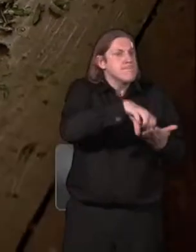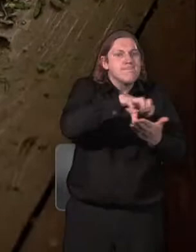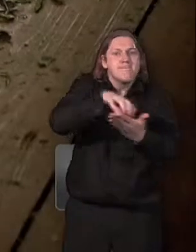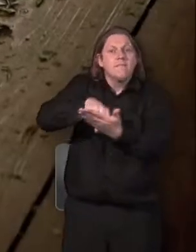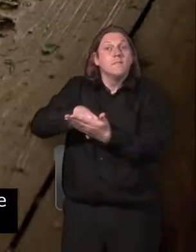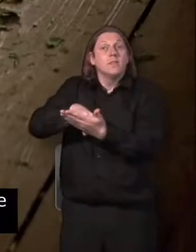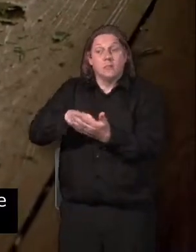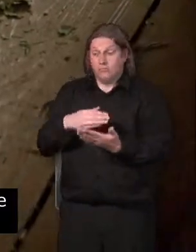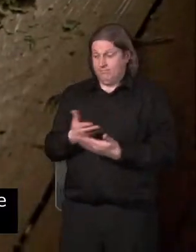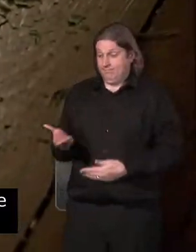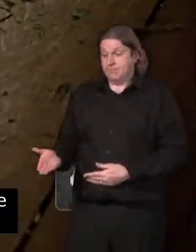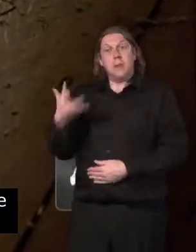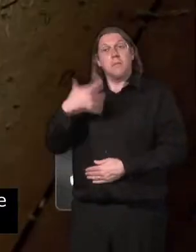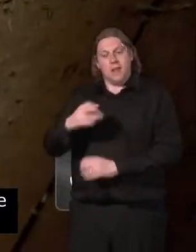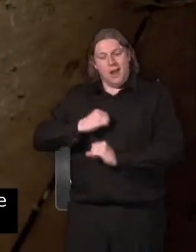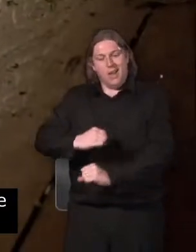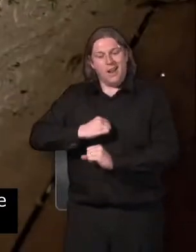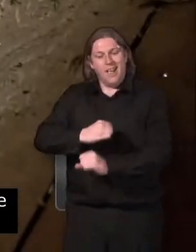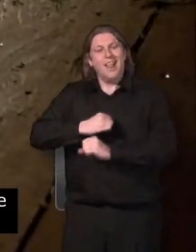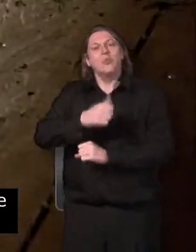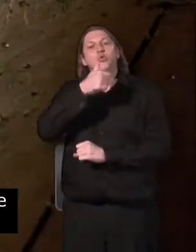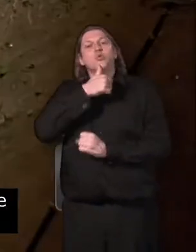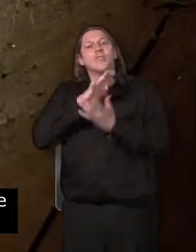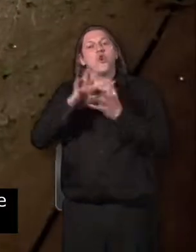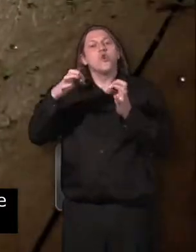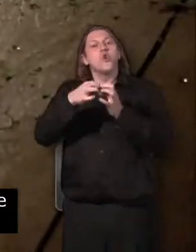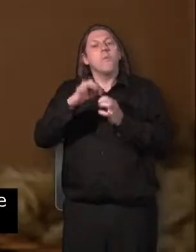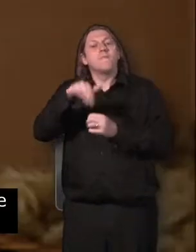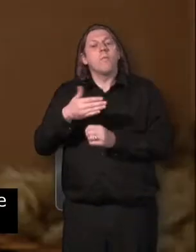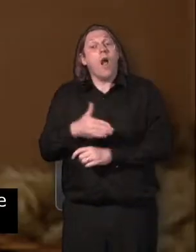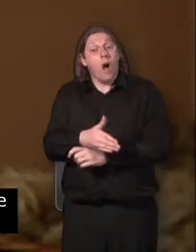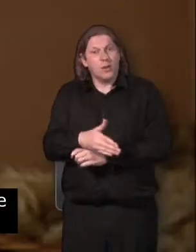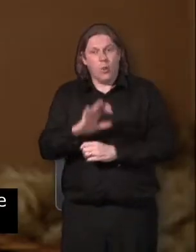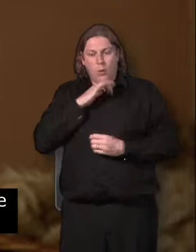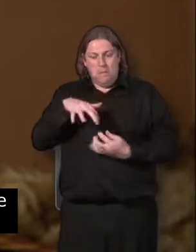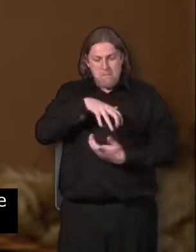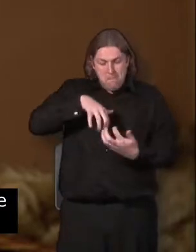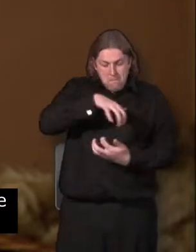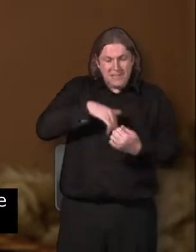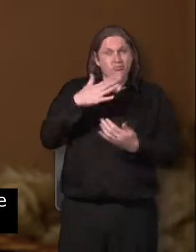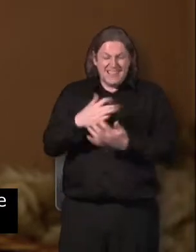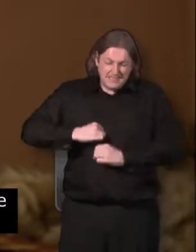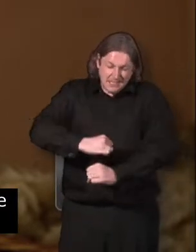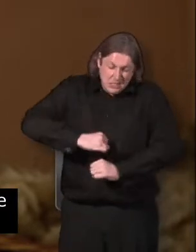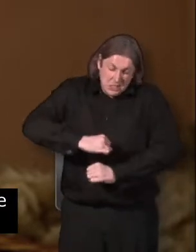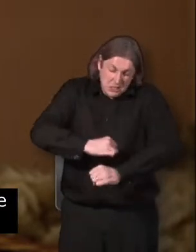garden. These will be mixed together and rubbed into the wood to release their oils and a lovely